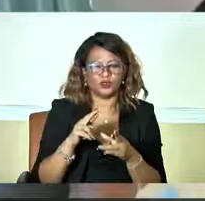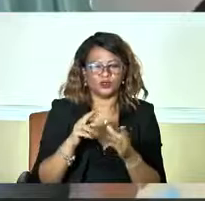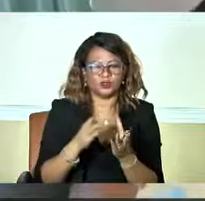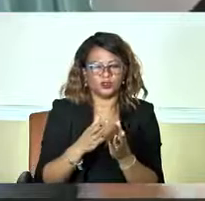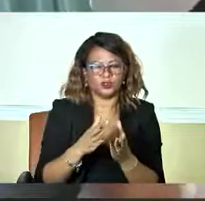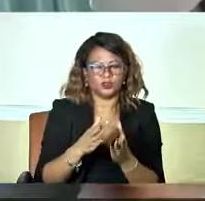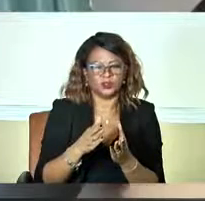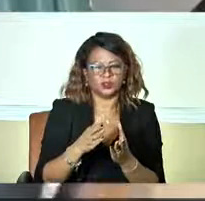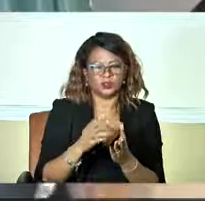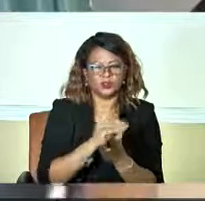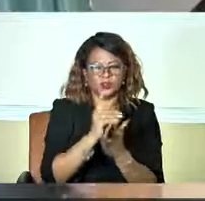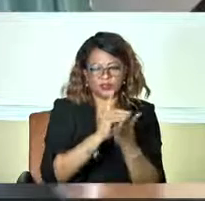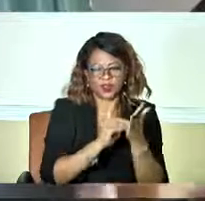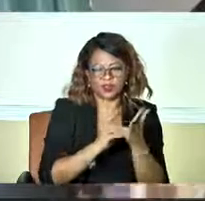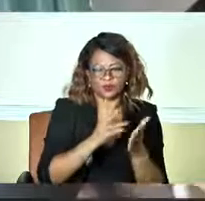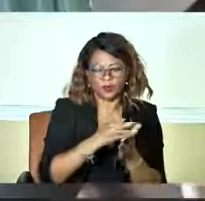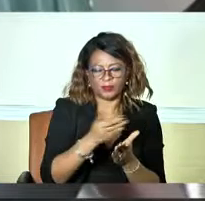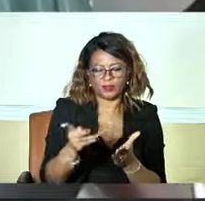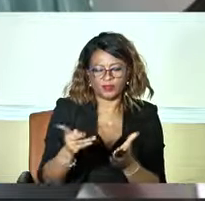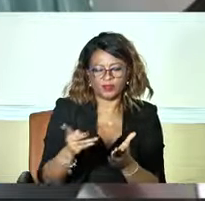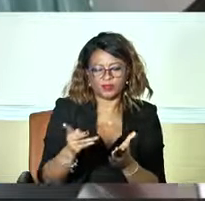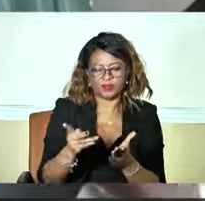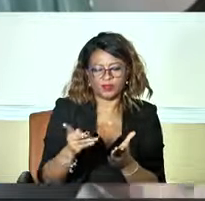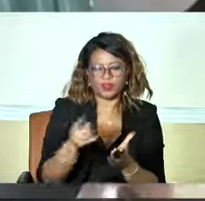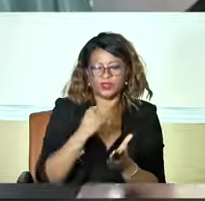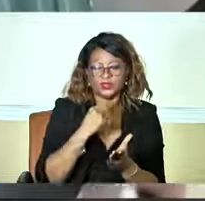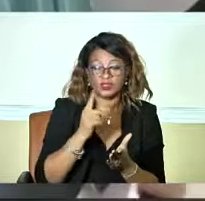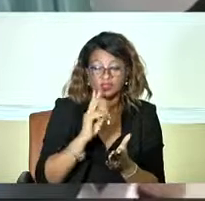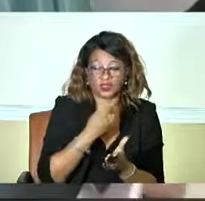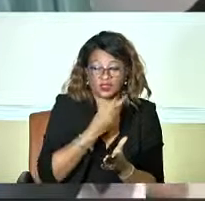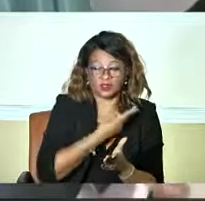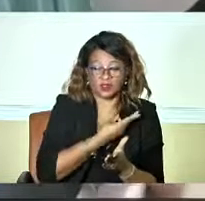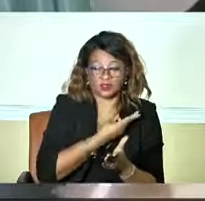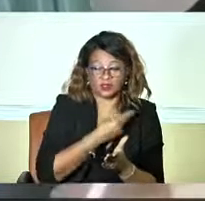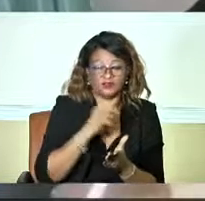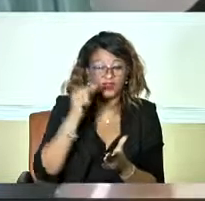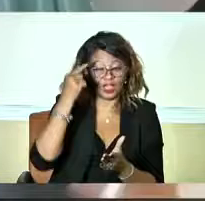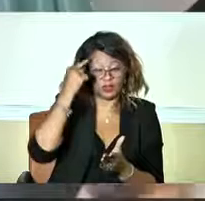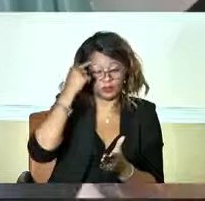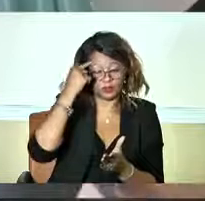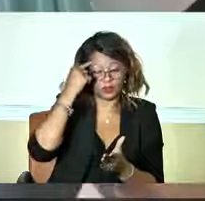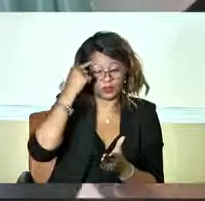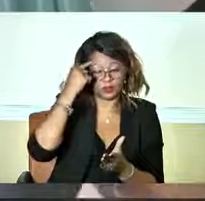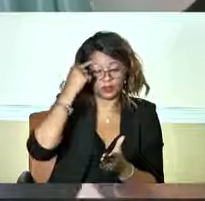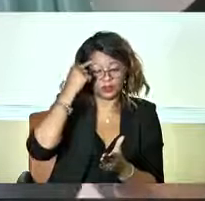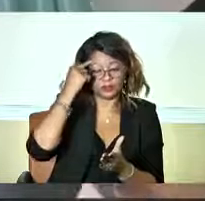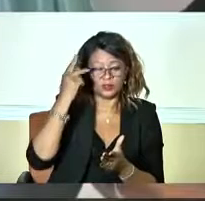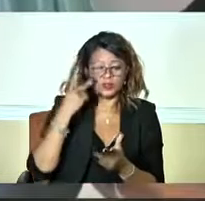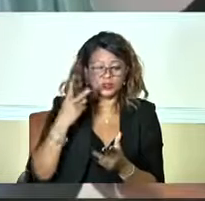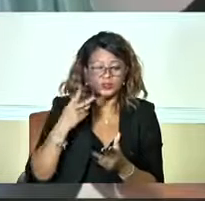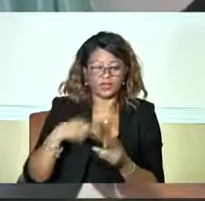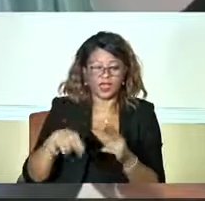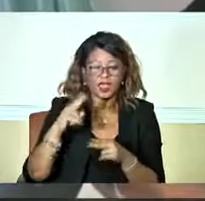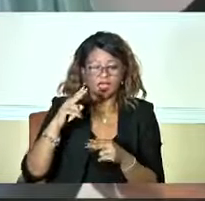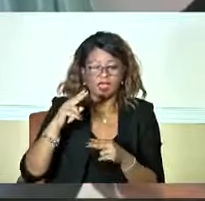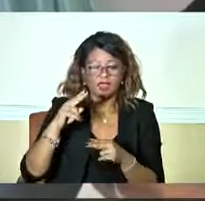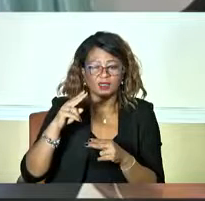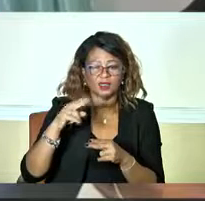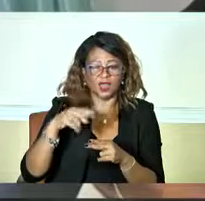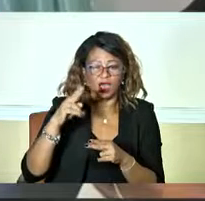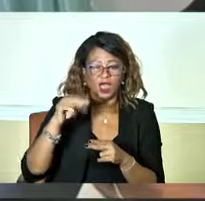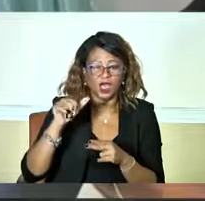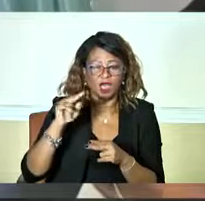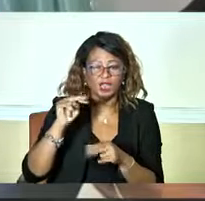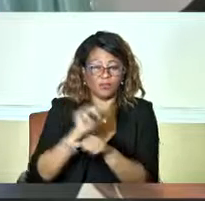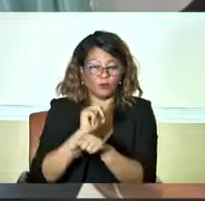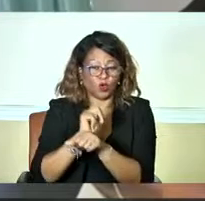Xanadu properties. I mean, can you tell us whether or not the government will be considering that and seeing that we have such high unemployment now in Grand Bahama and